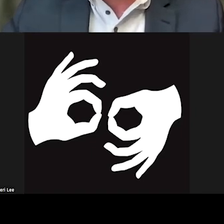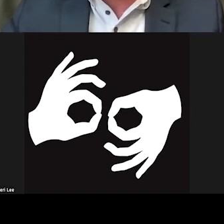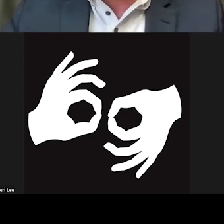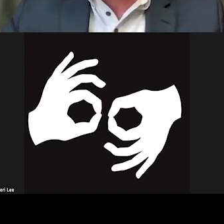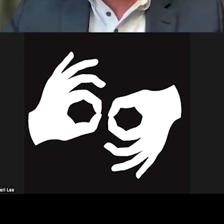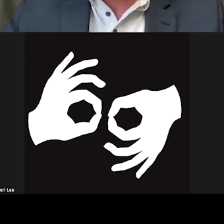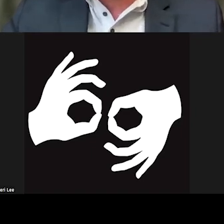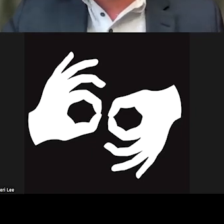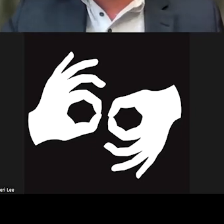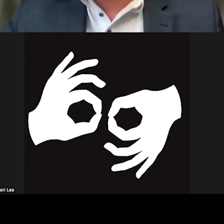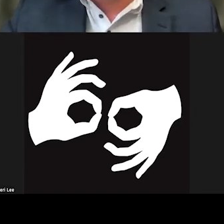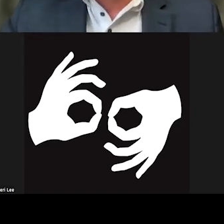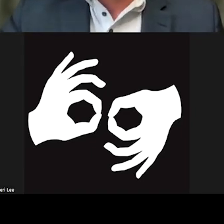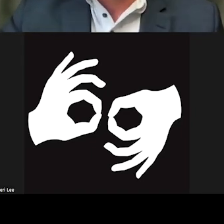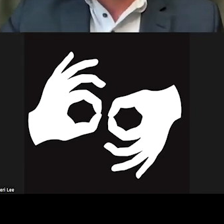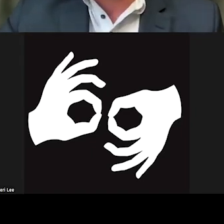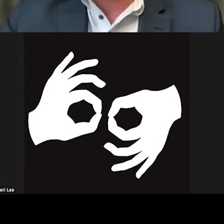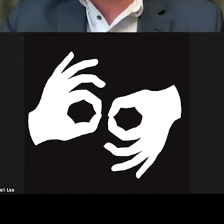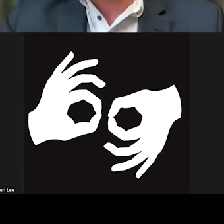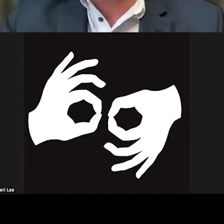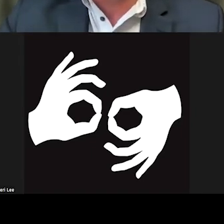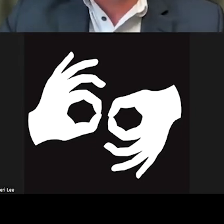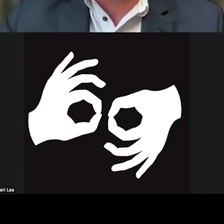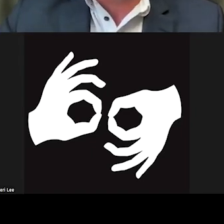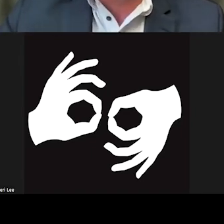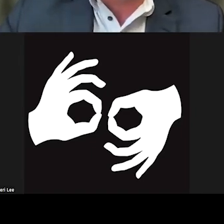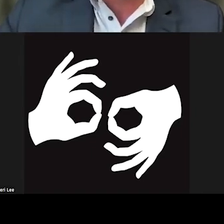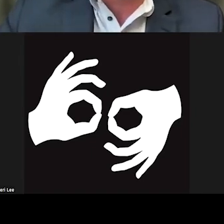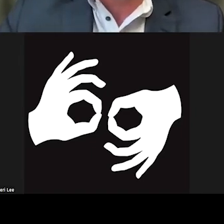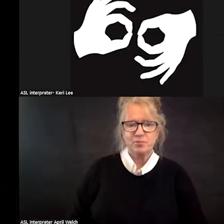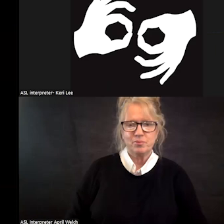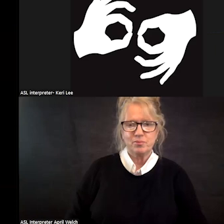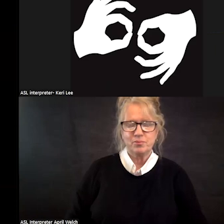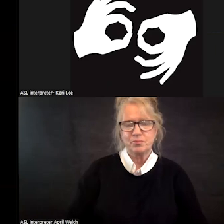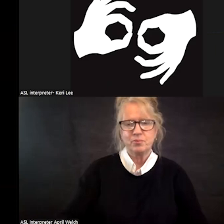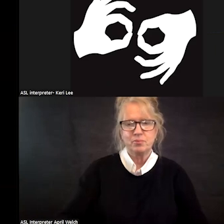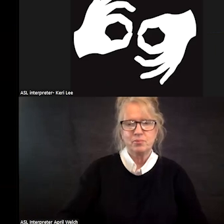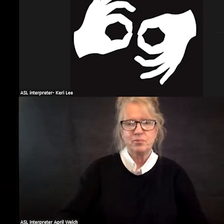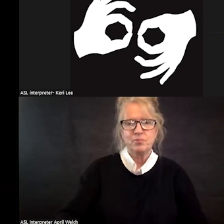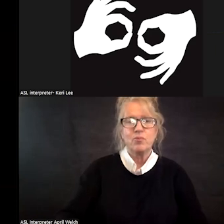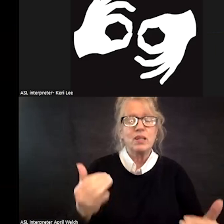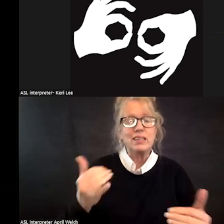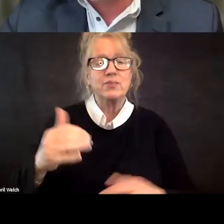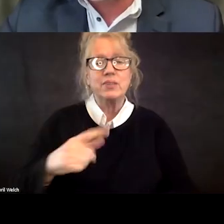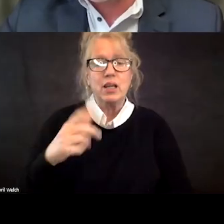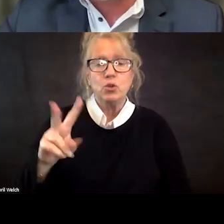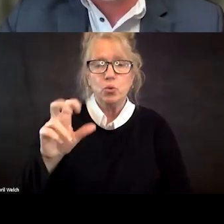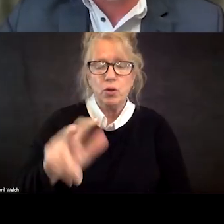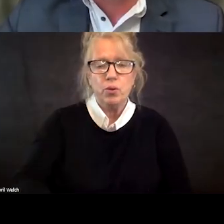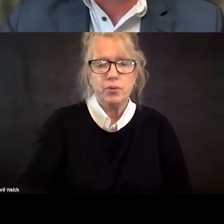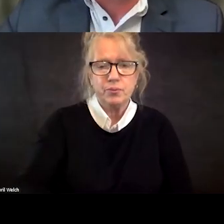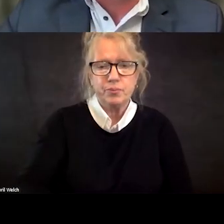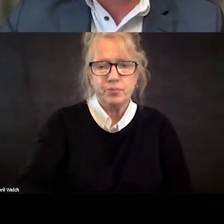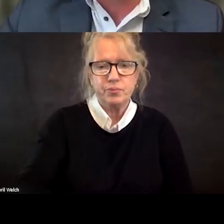Well, welcome everyone. We're going to kick this off. This is going to be our 203rd episode, first